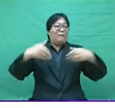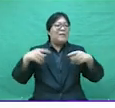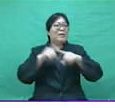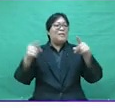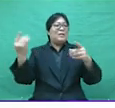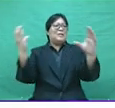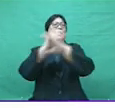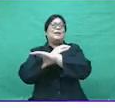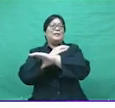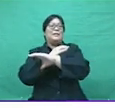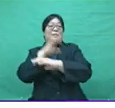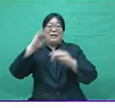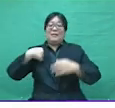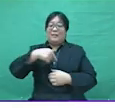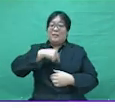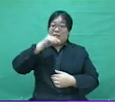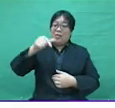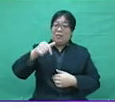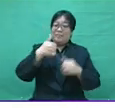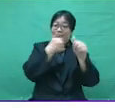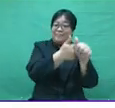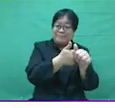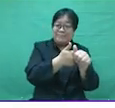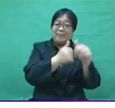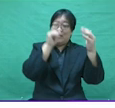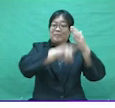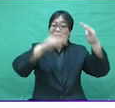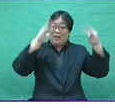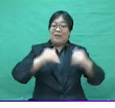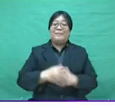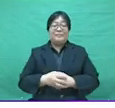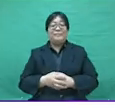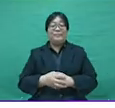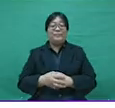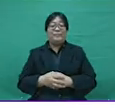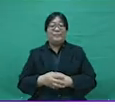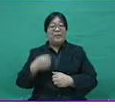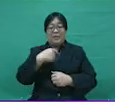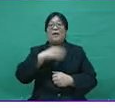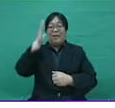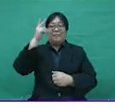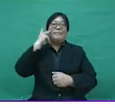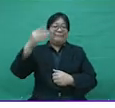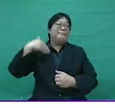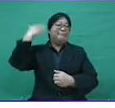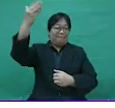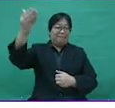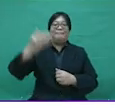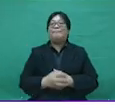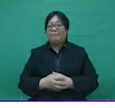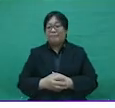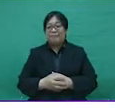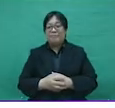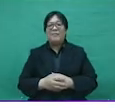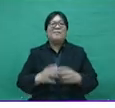it's also a challenge if we are not fulfilling that expectations. We will see in the near